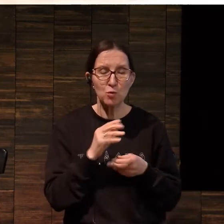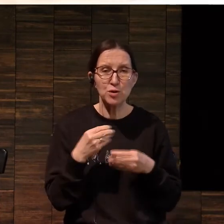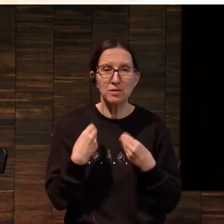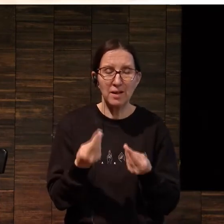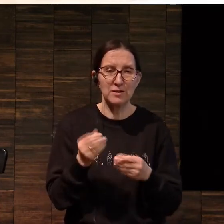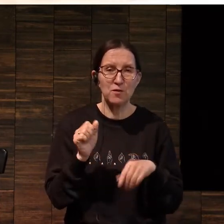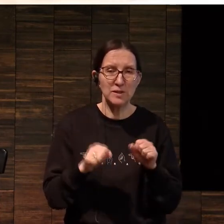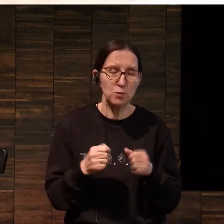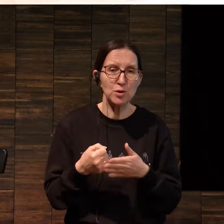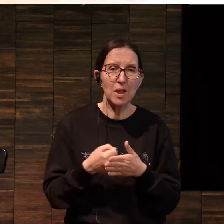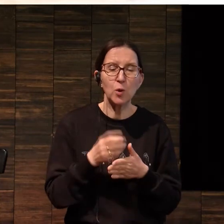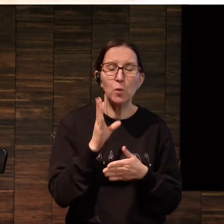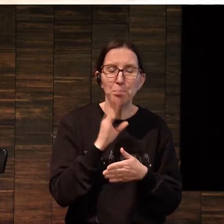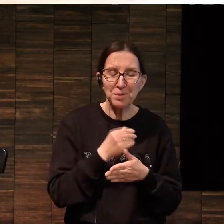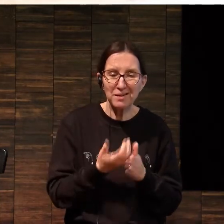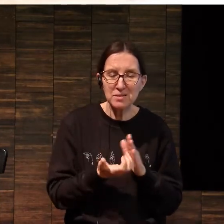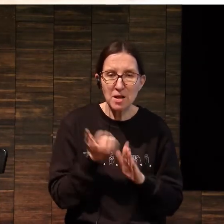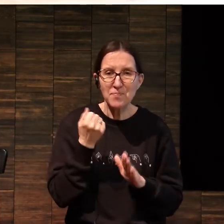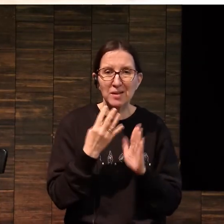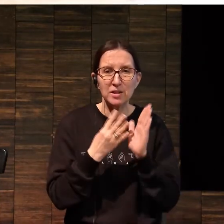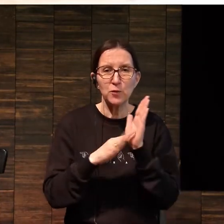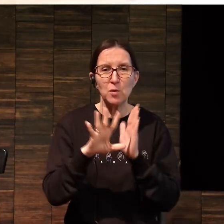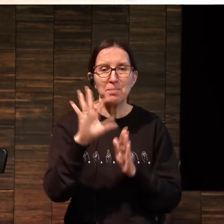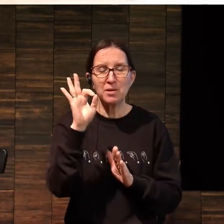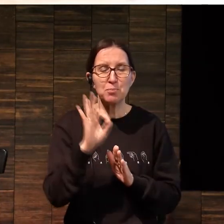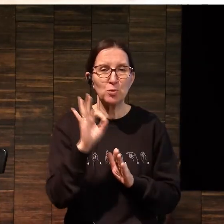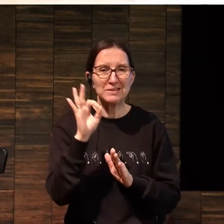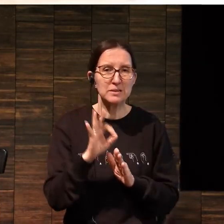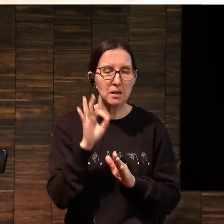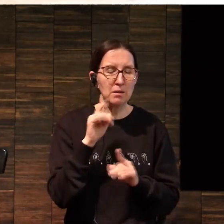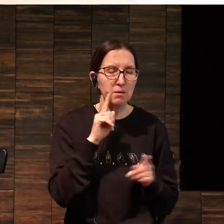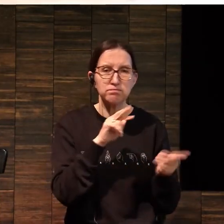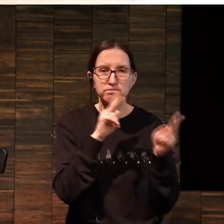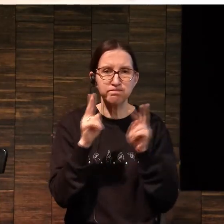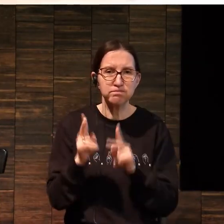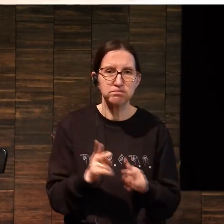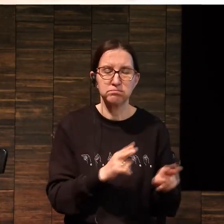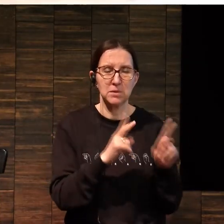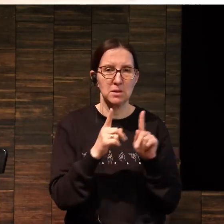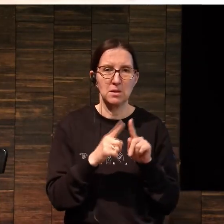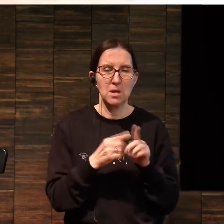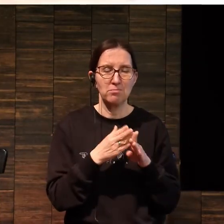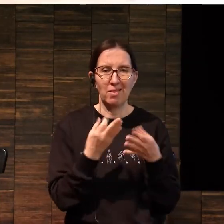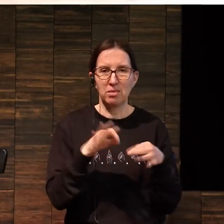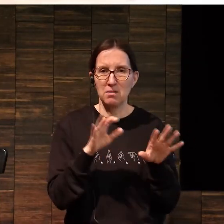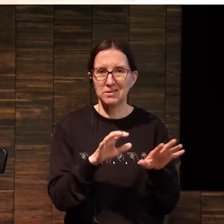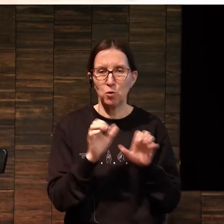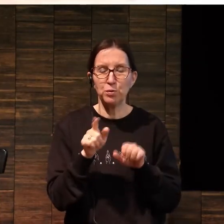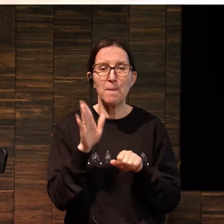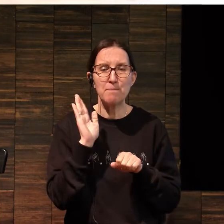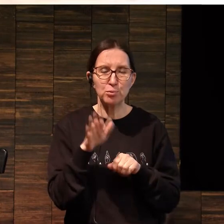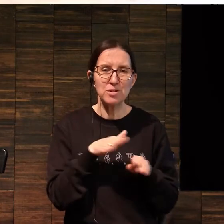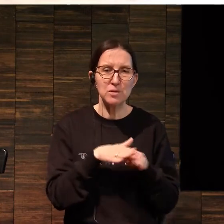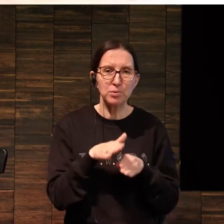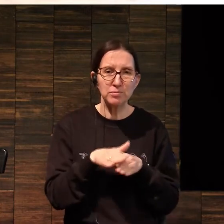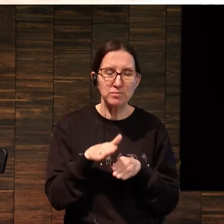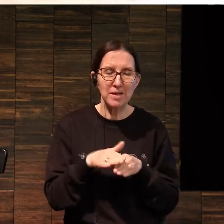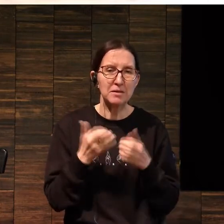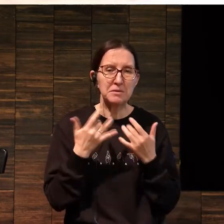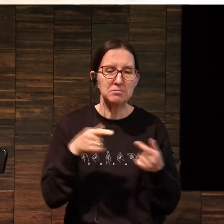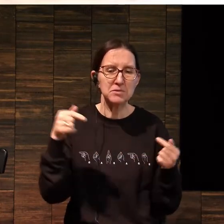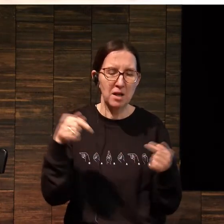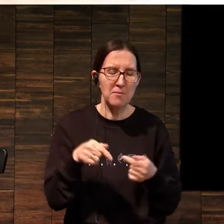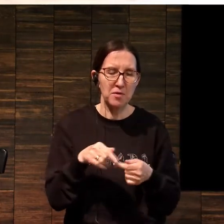the exception of rich media content and PDFs, the widget can remediate almost anything. There are still some code level changes,